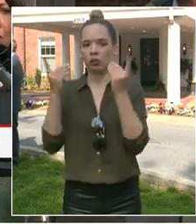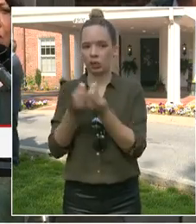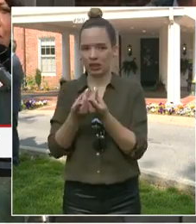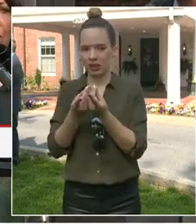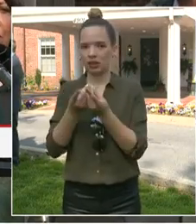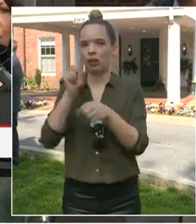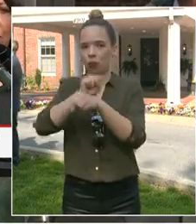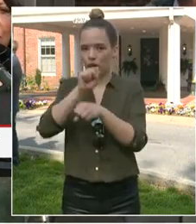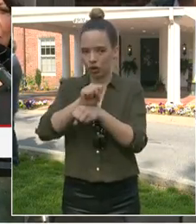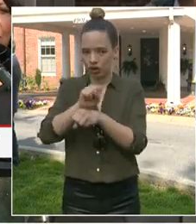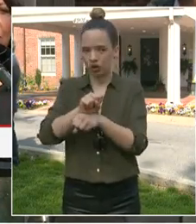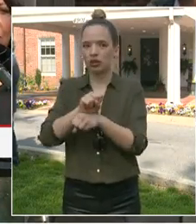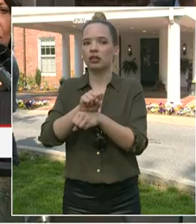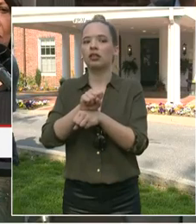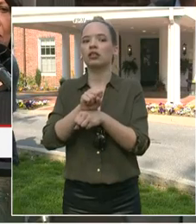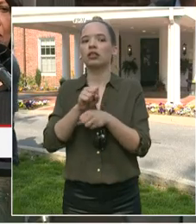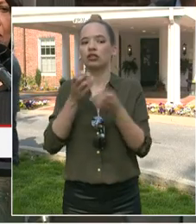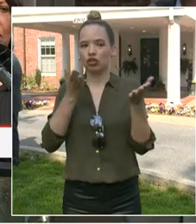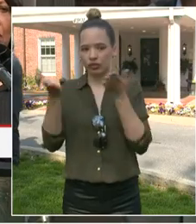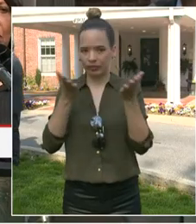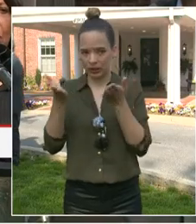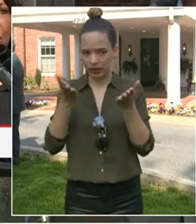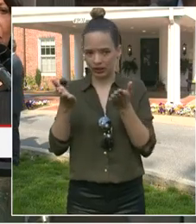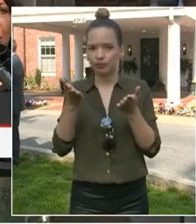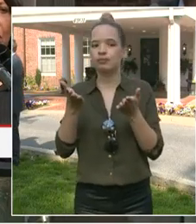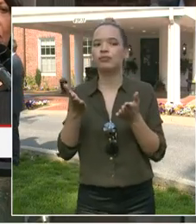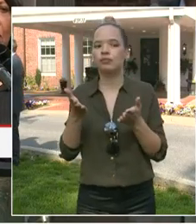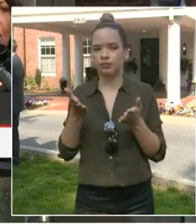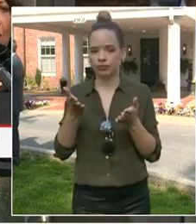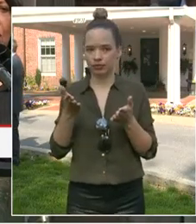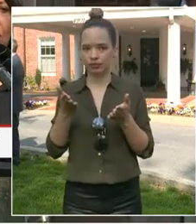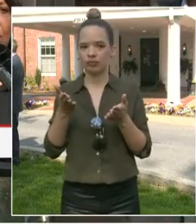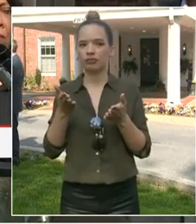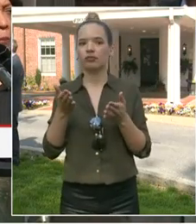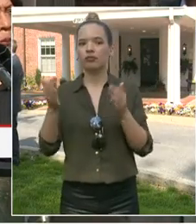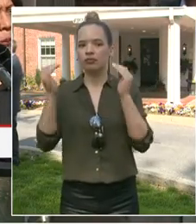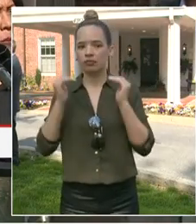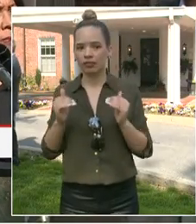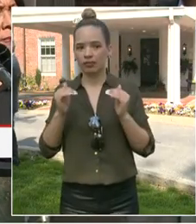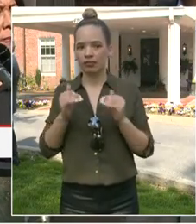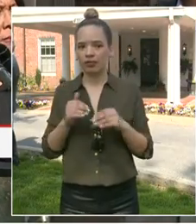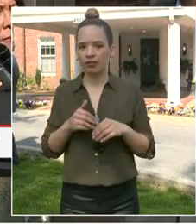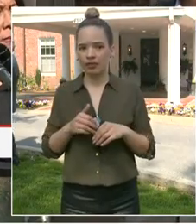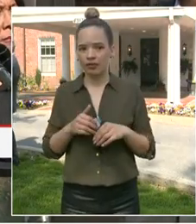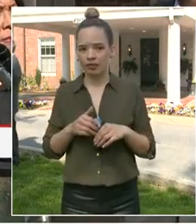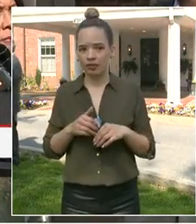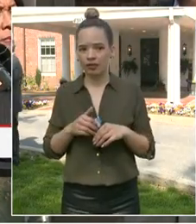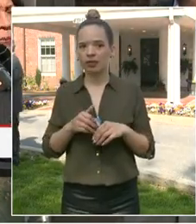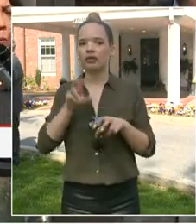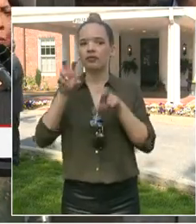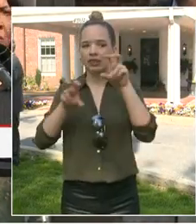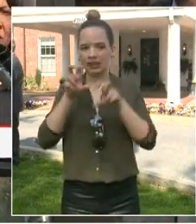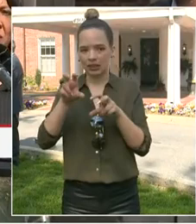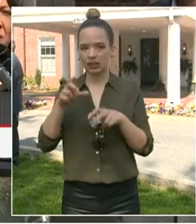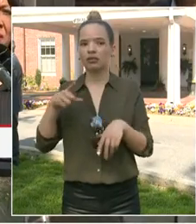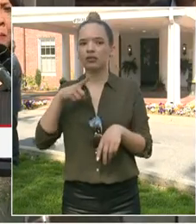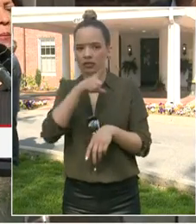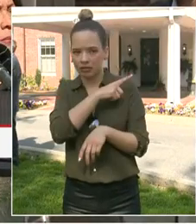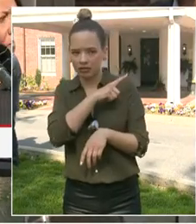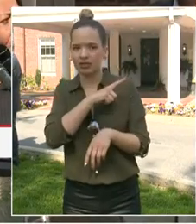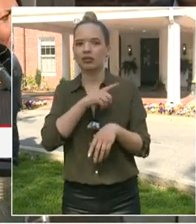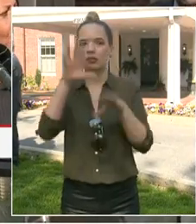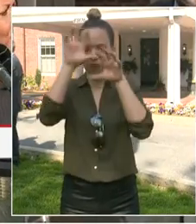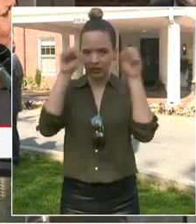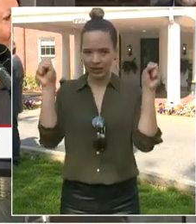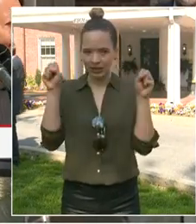Anna Smith is the executive director of the Workforce Investment Council, part of D.C. government. President Ronald Mason is